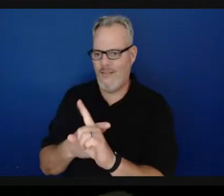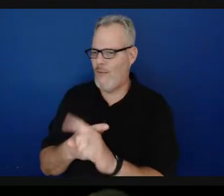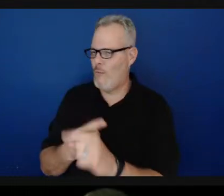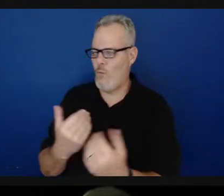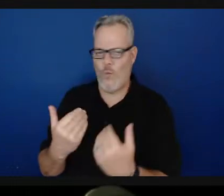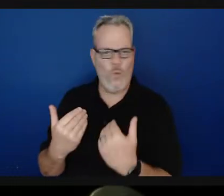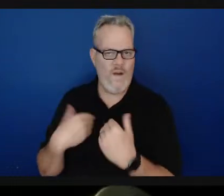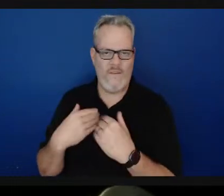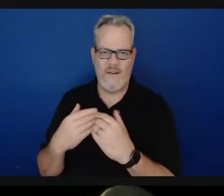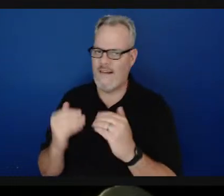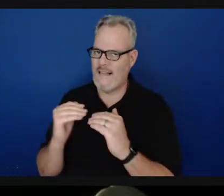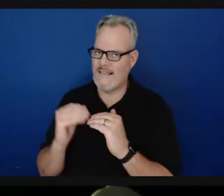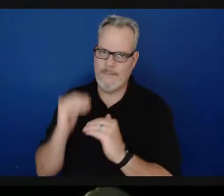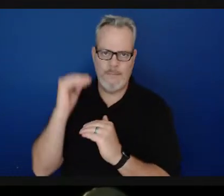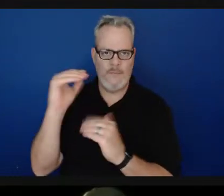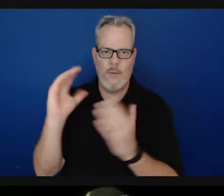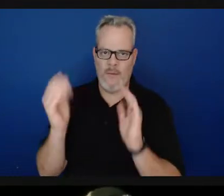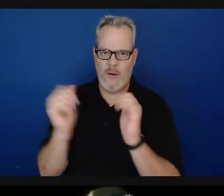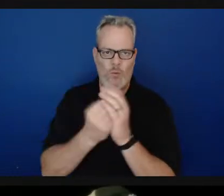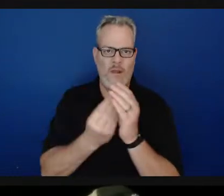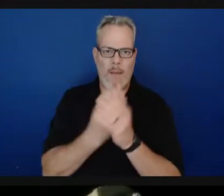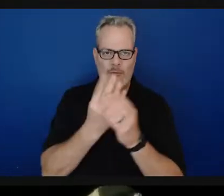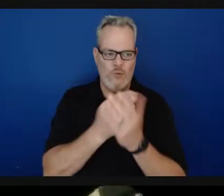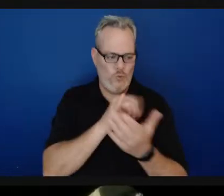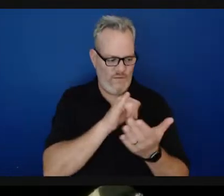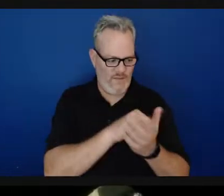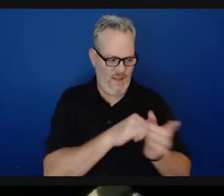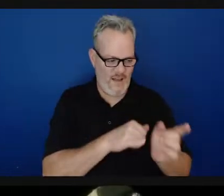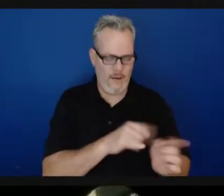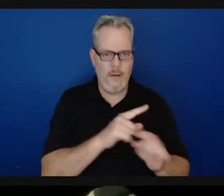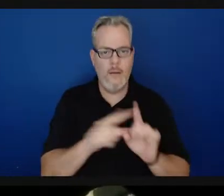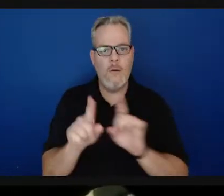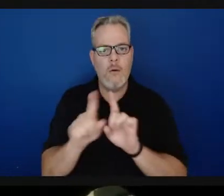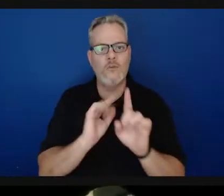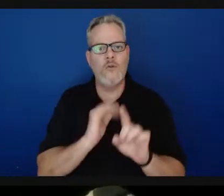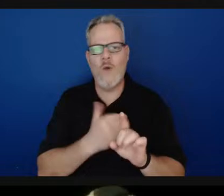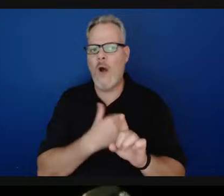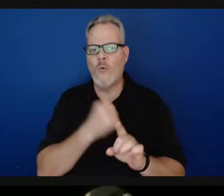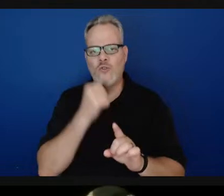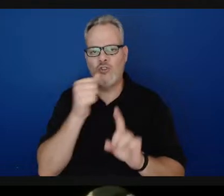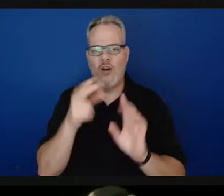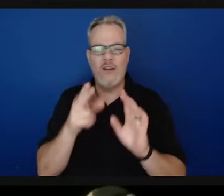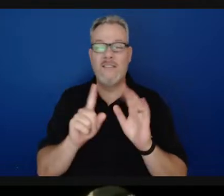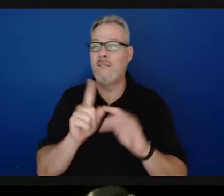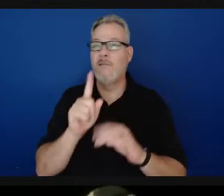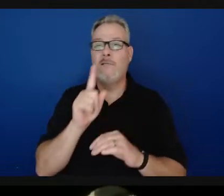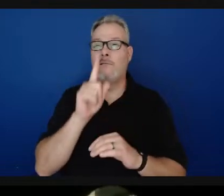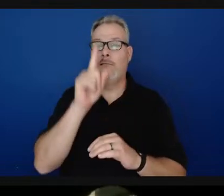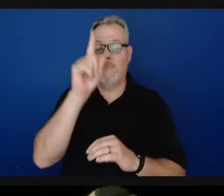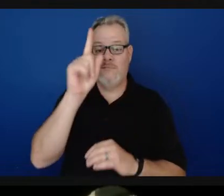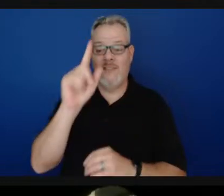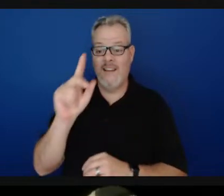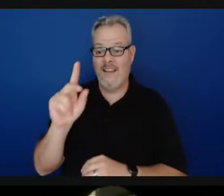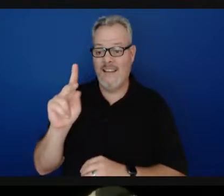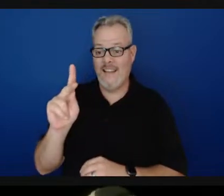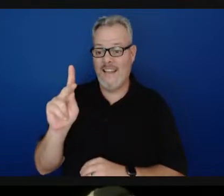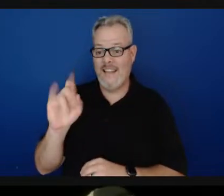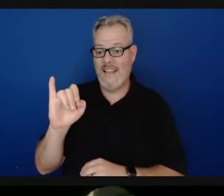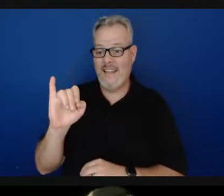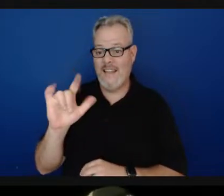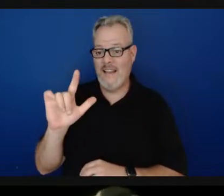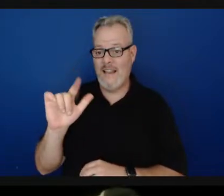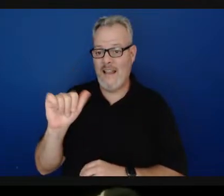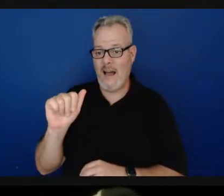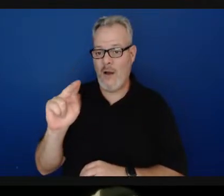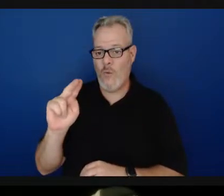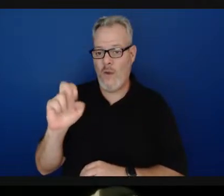episodes, and they've come into different kind of spacing. Also, ours haven't been as high, right? Kīlauea shot 1,900 feet high,